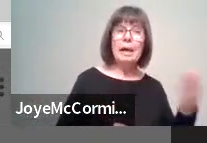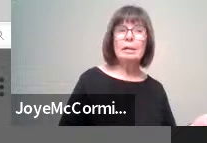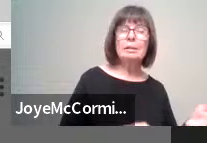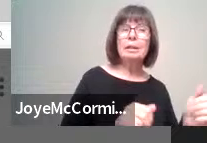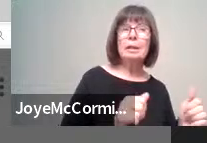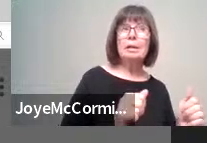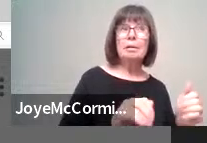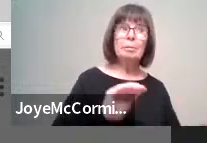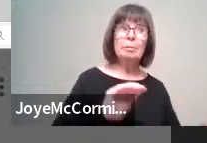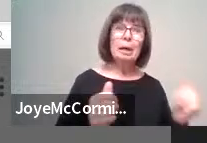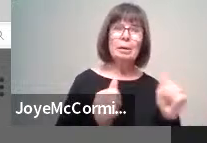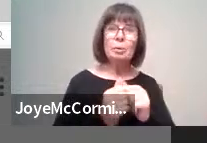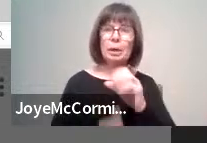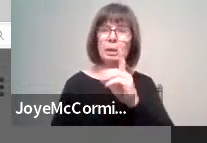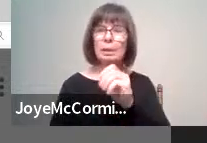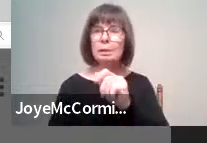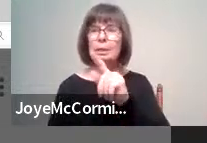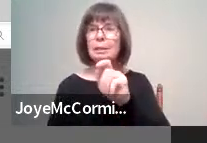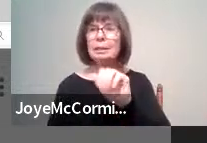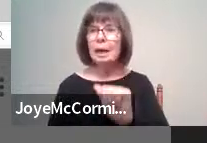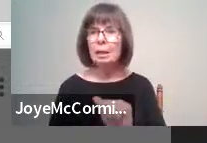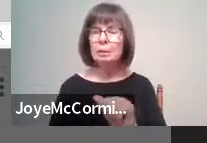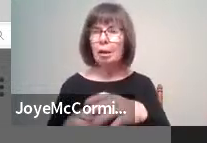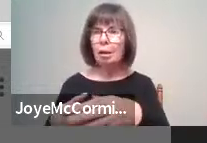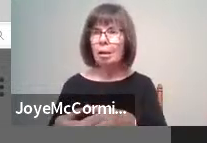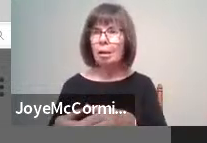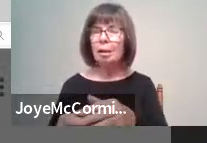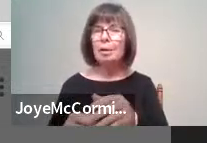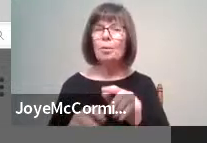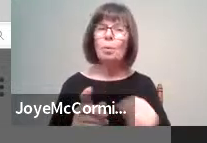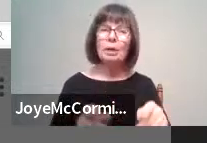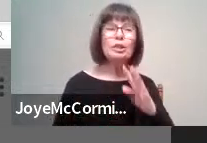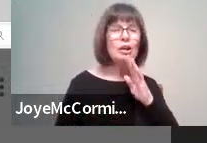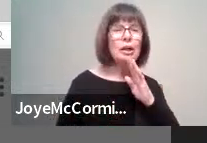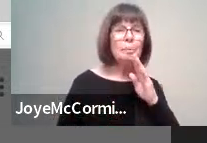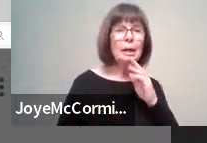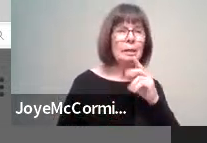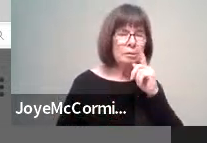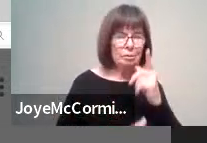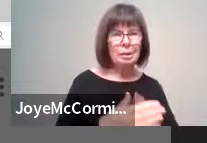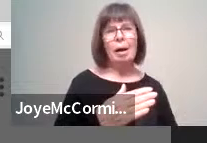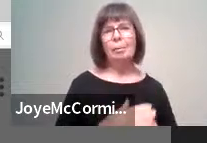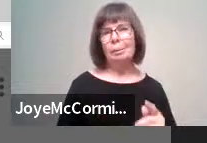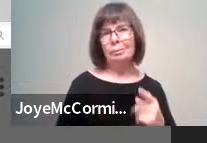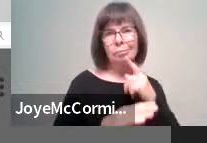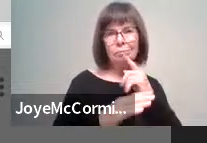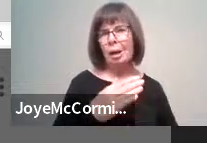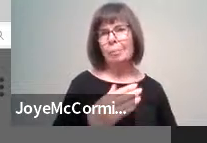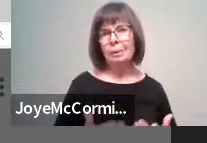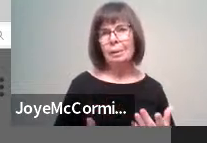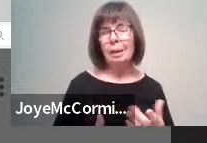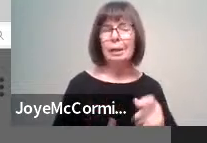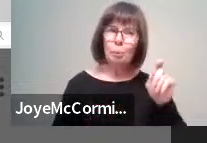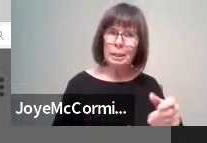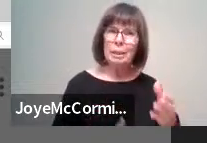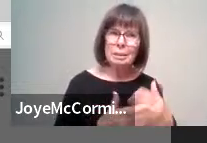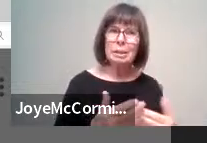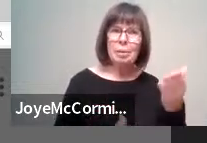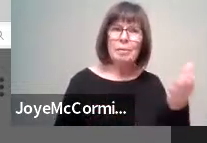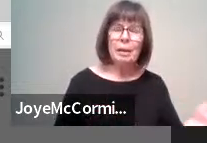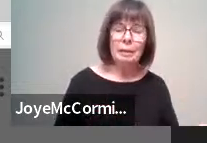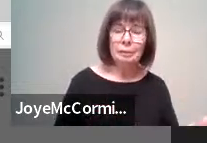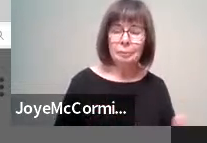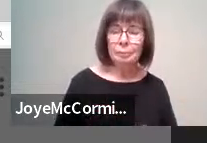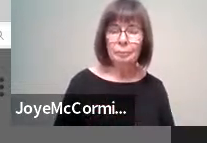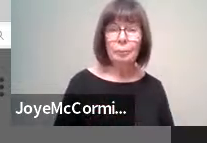recent summer surge. So I think like what you're speaking to is humility. And I think we need to take a dose of that at this, like,